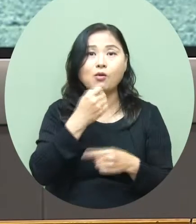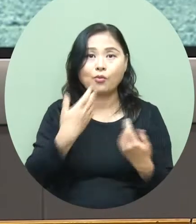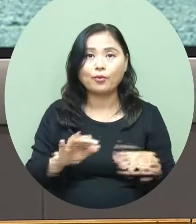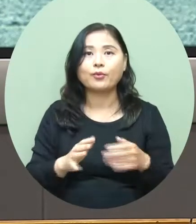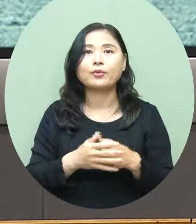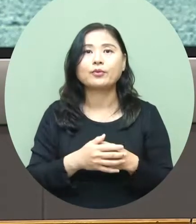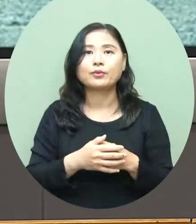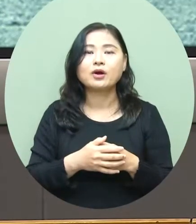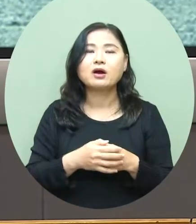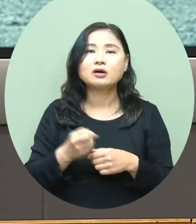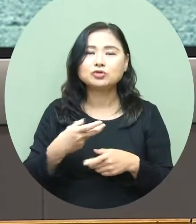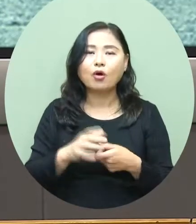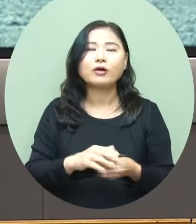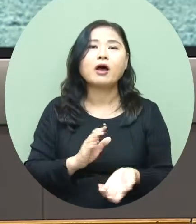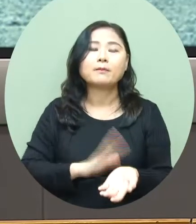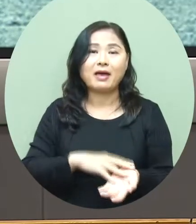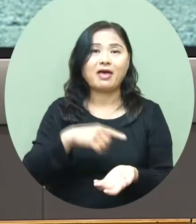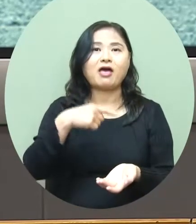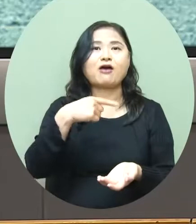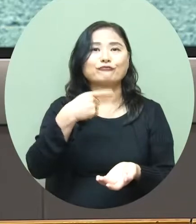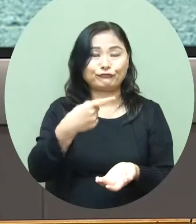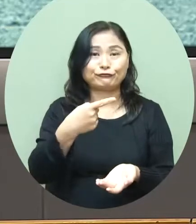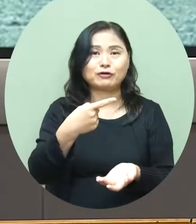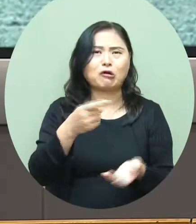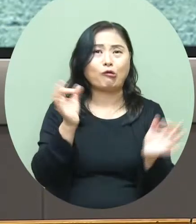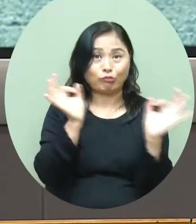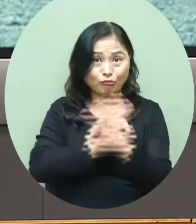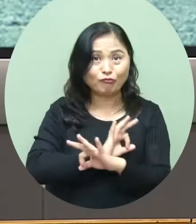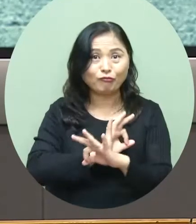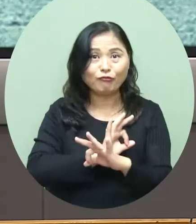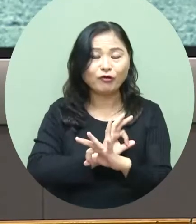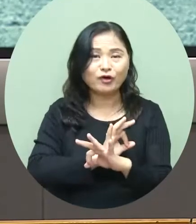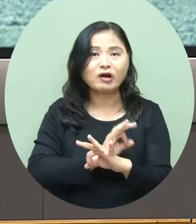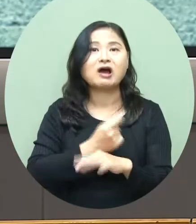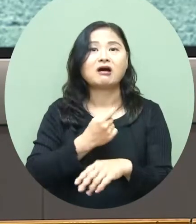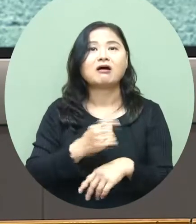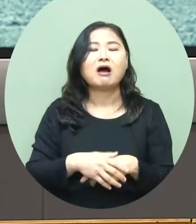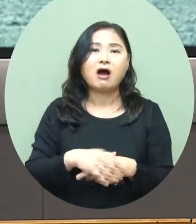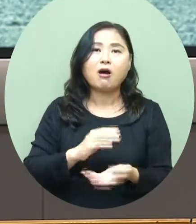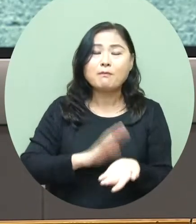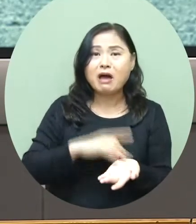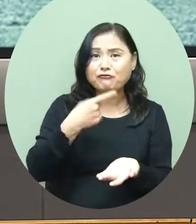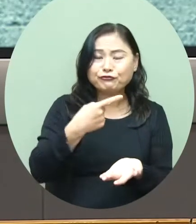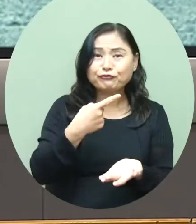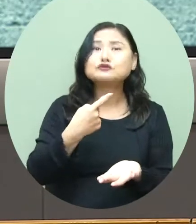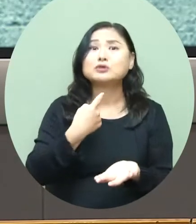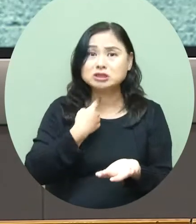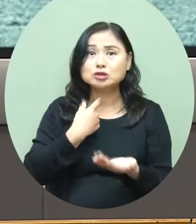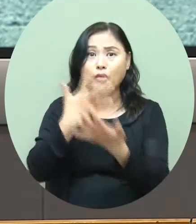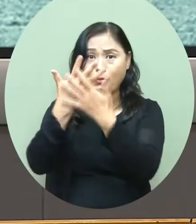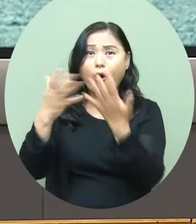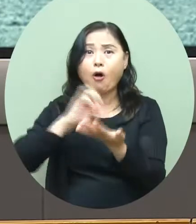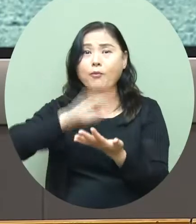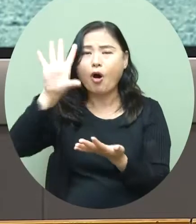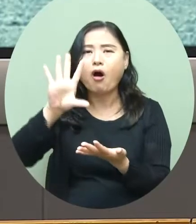however, they have misunderstanding that they need to report their negative results to the platform. So they have go